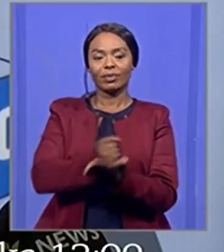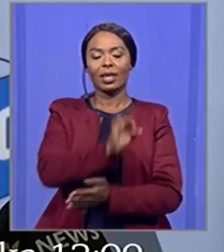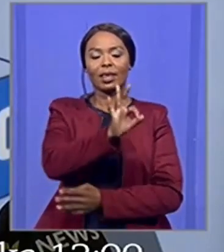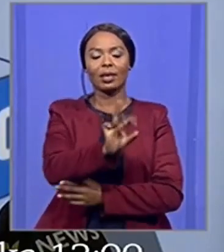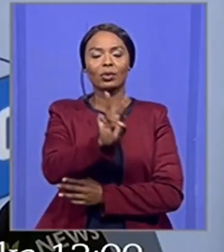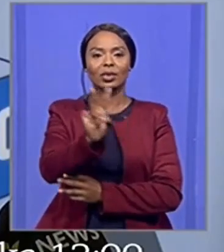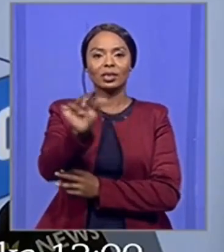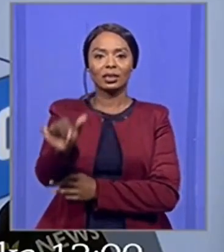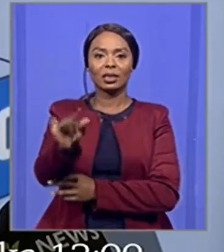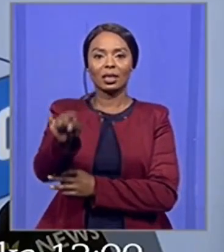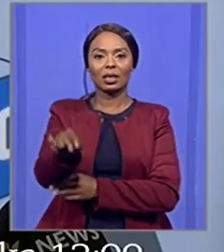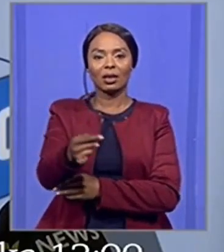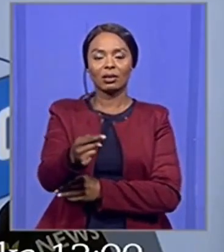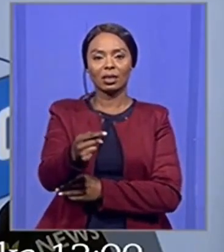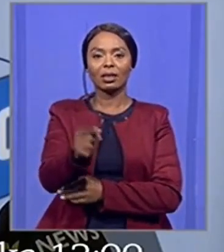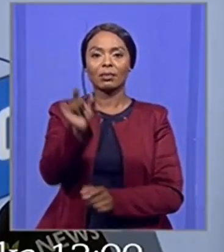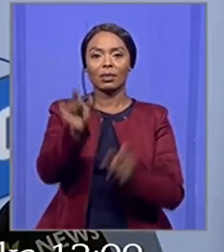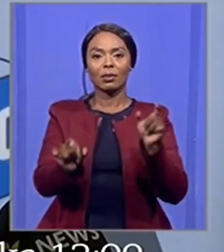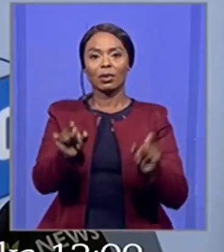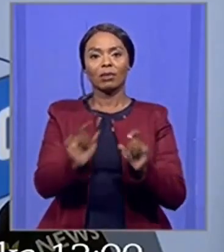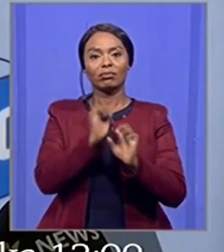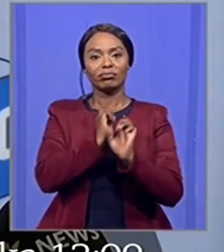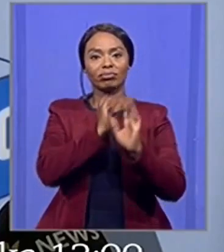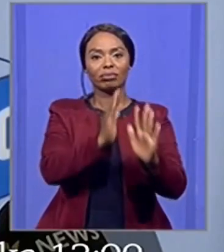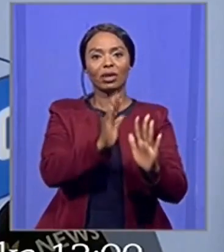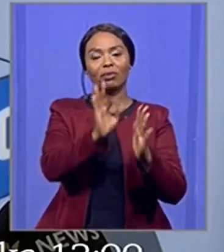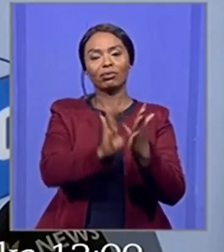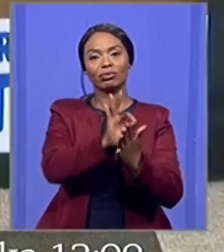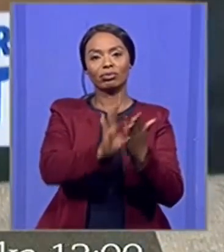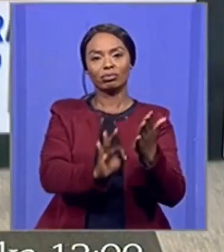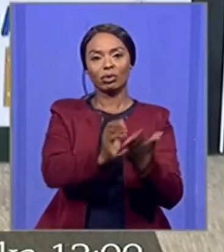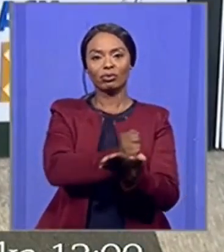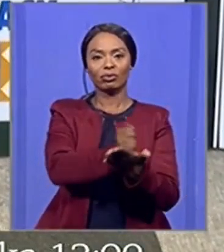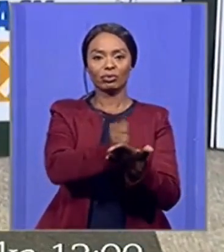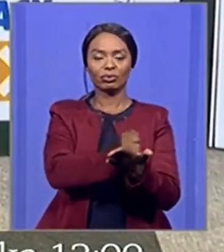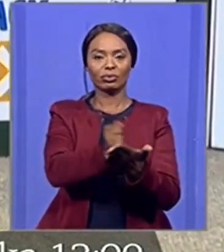326,000 voters had visited their voting stations.